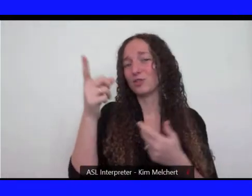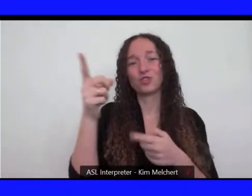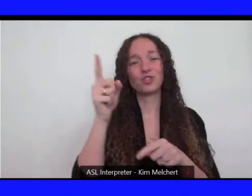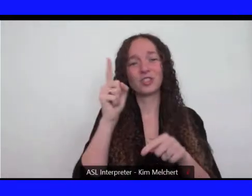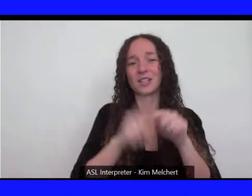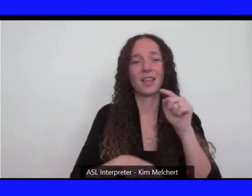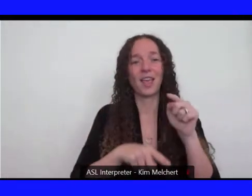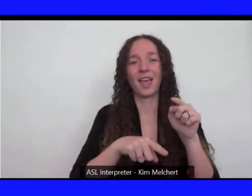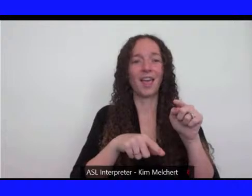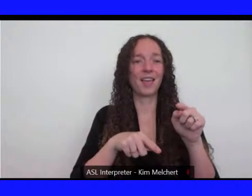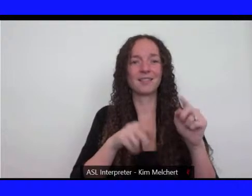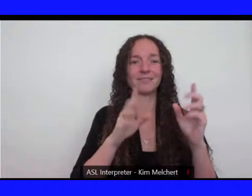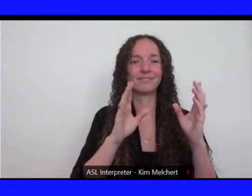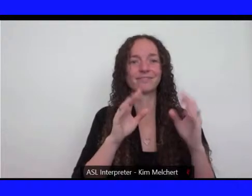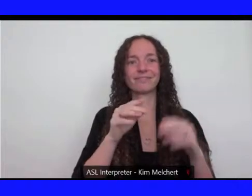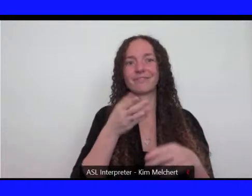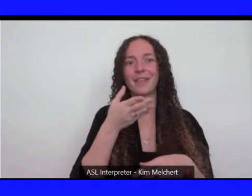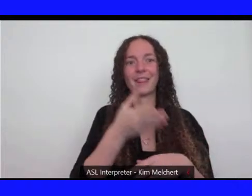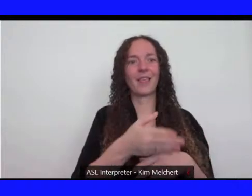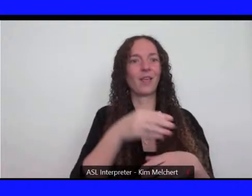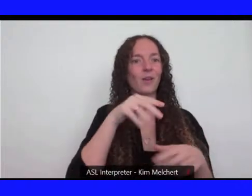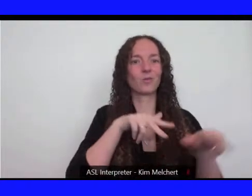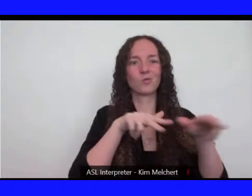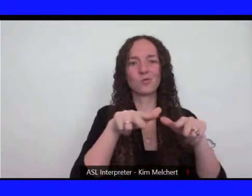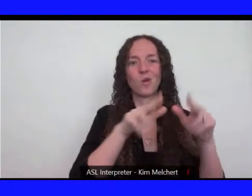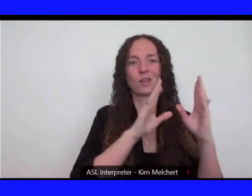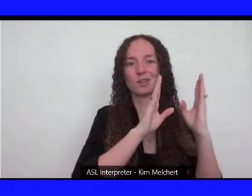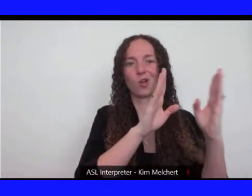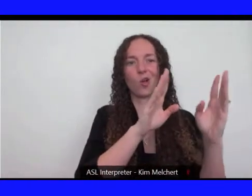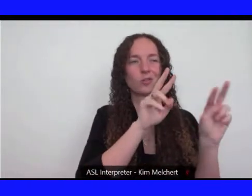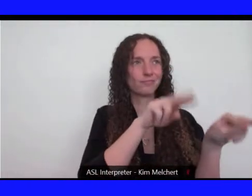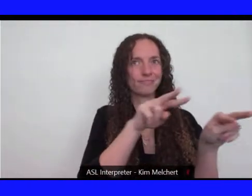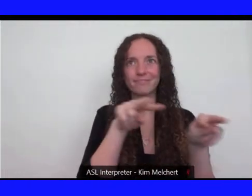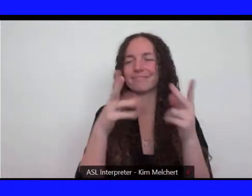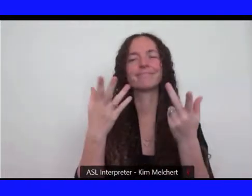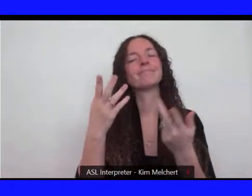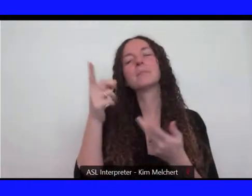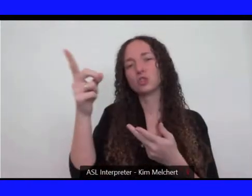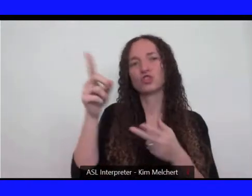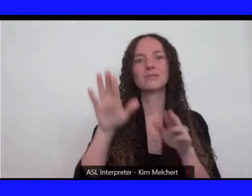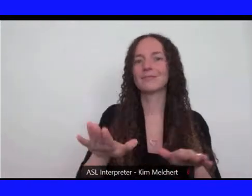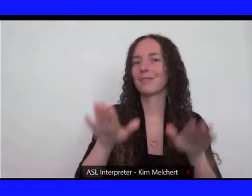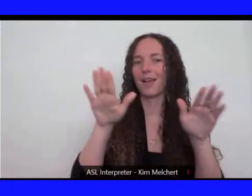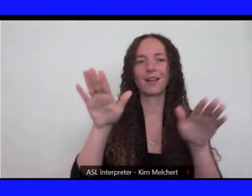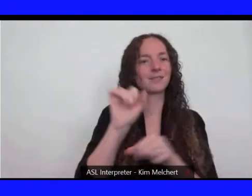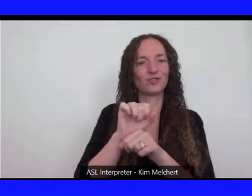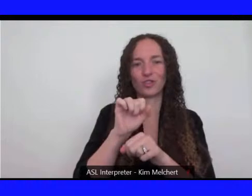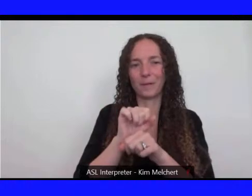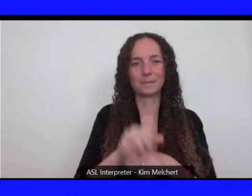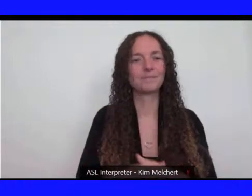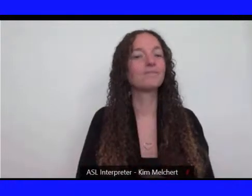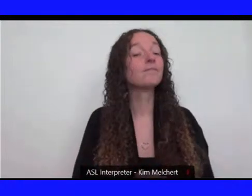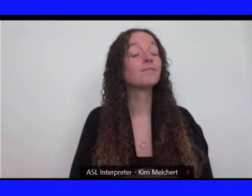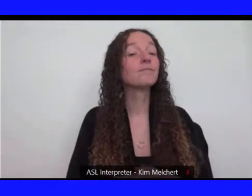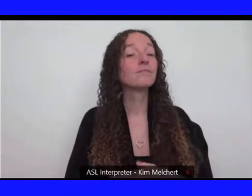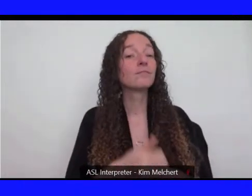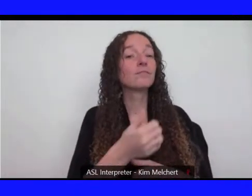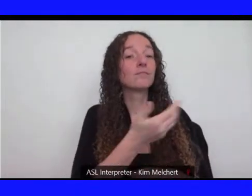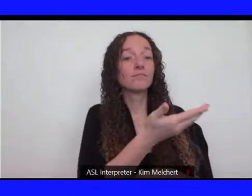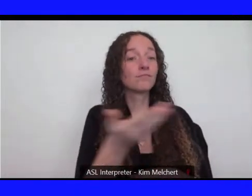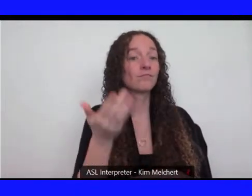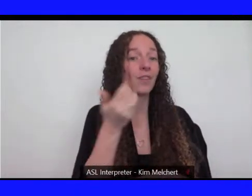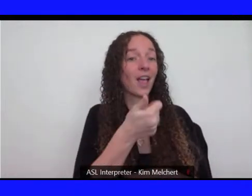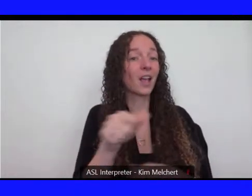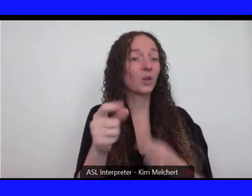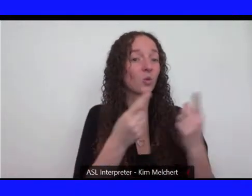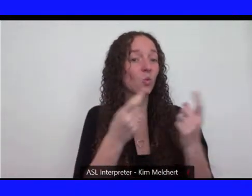and getting CMS to work with us. And value-based care is particularly interesting. So thank you so much. Of Thank you,